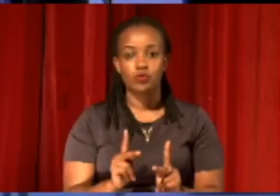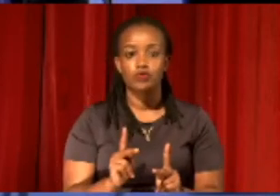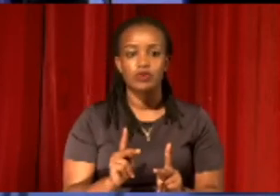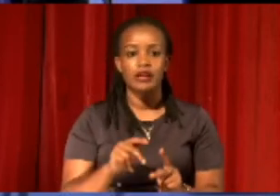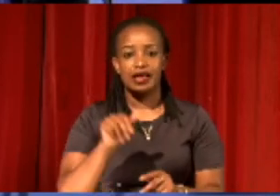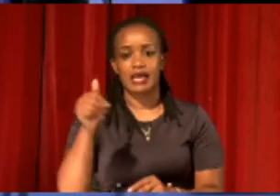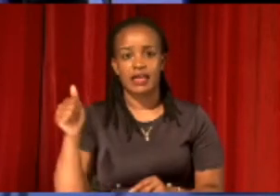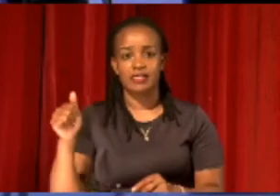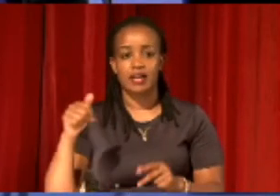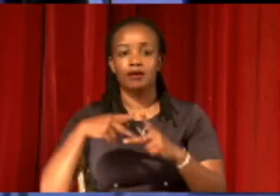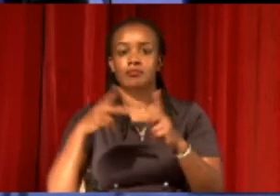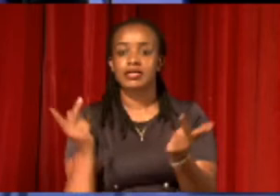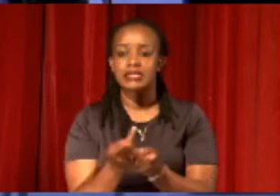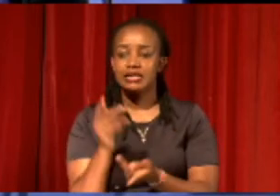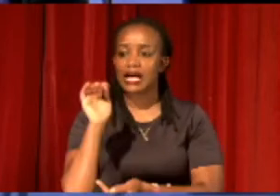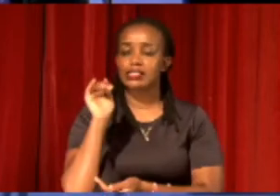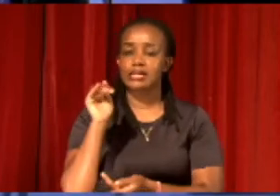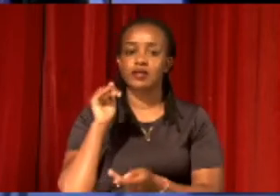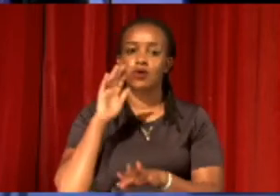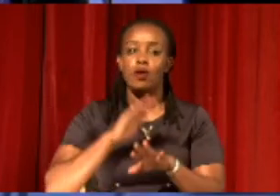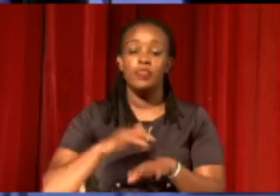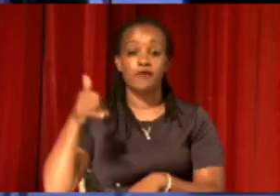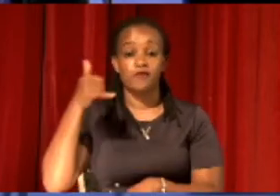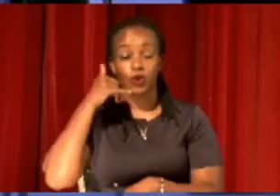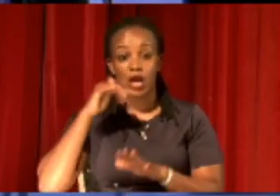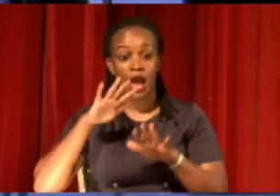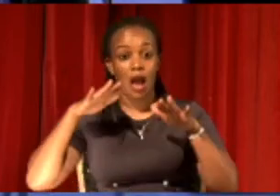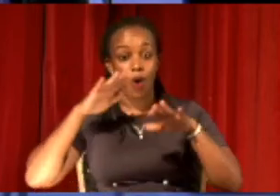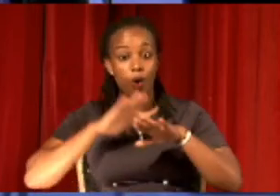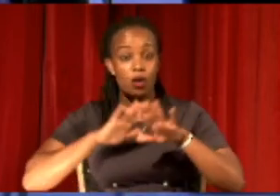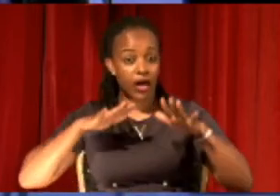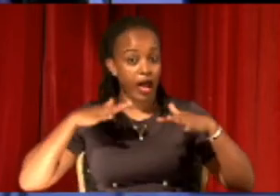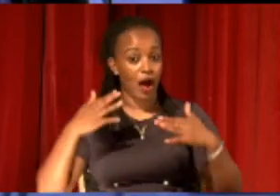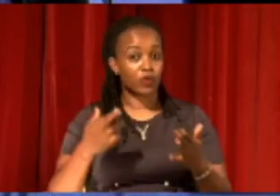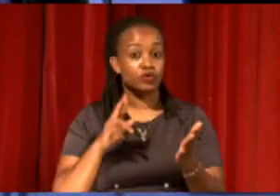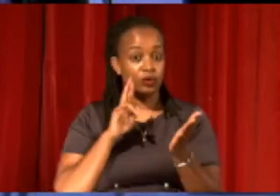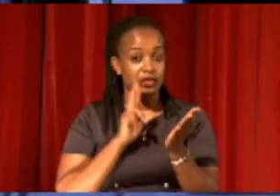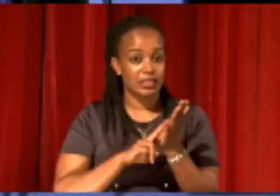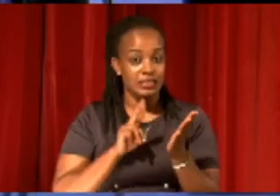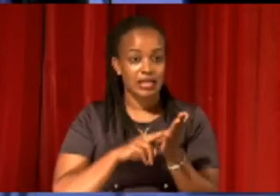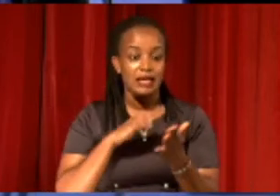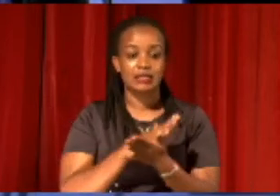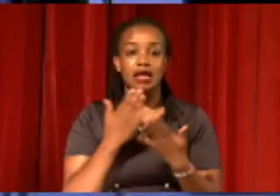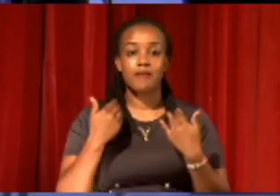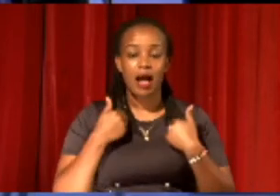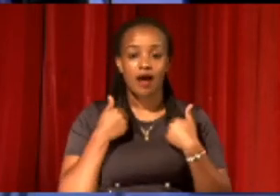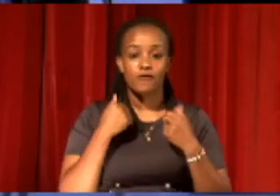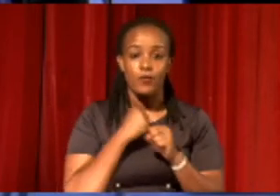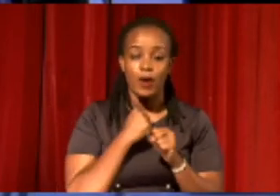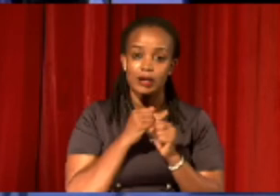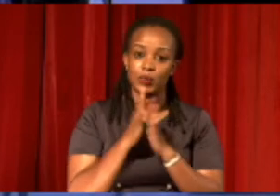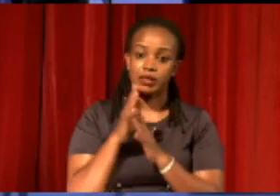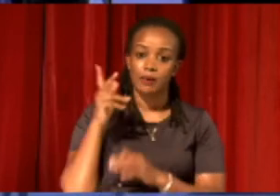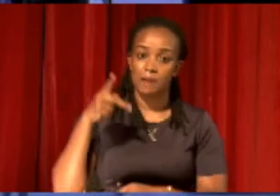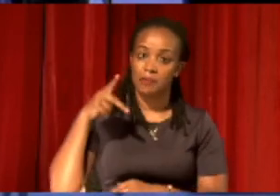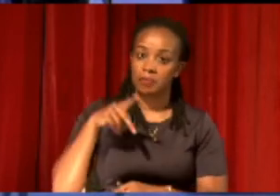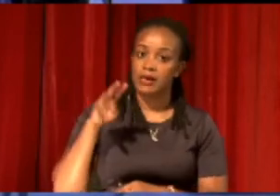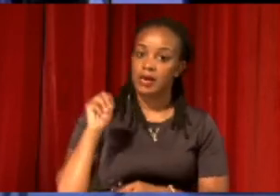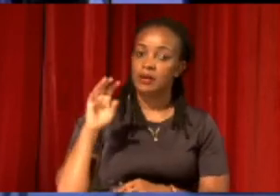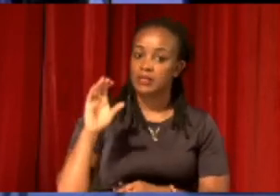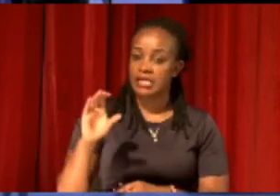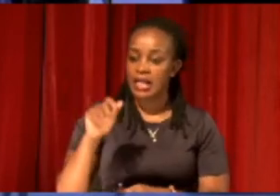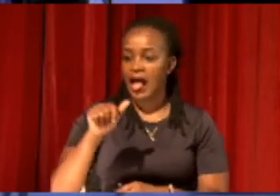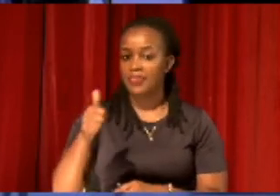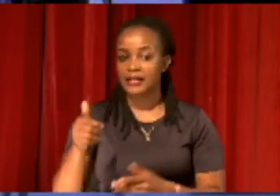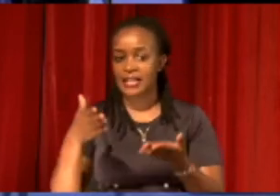phone, how do we register? Mm-hmm. Some of these people have even worked with PPMC, mm-hmm. and some of them are older and are not very digital savvy.